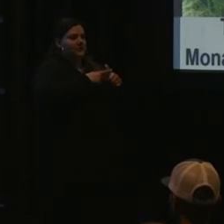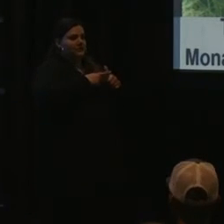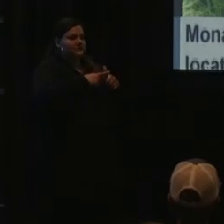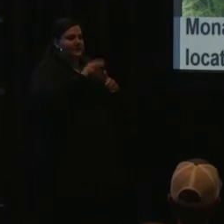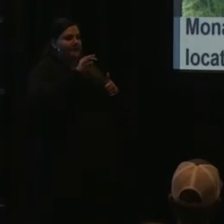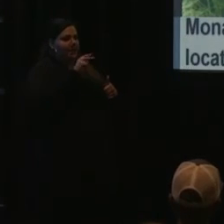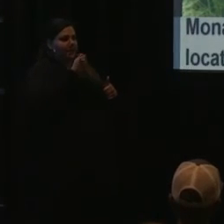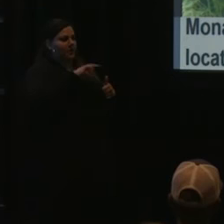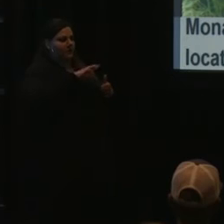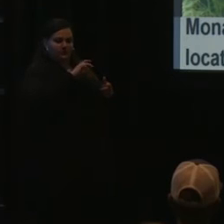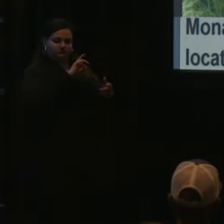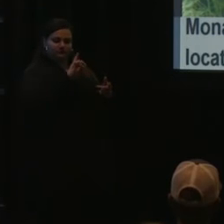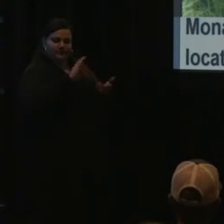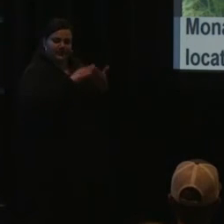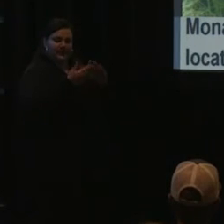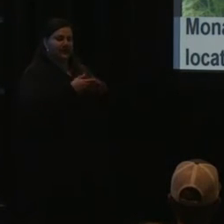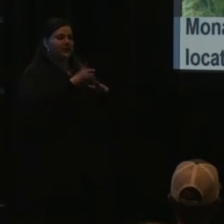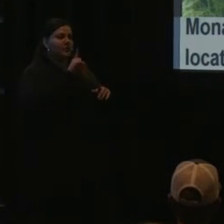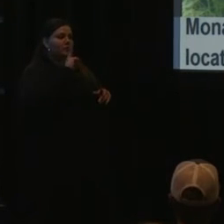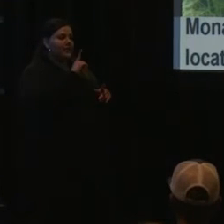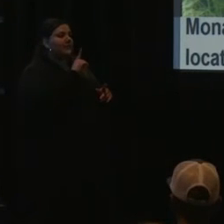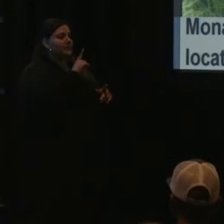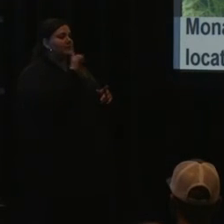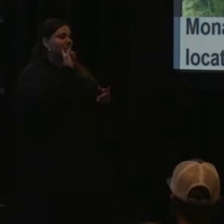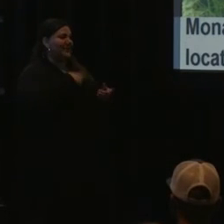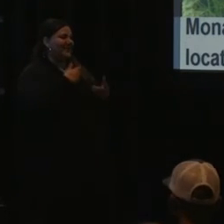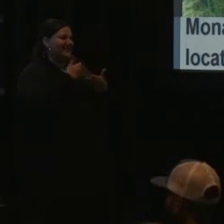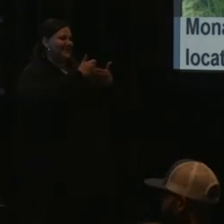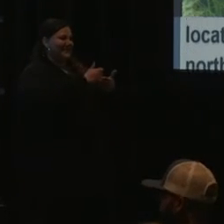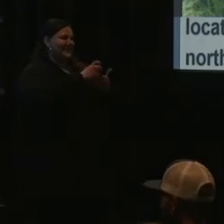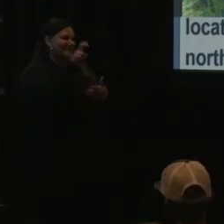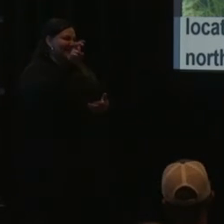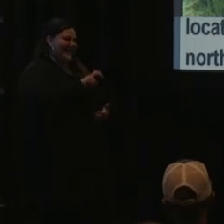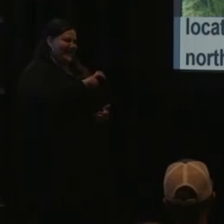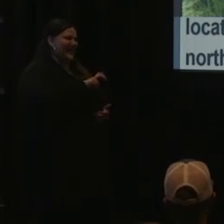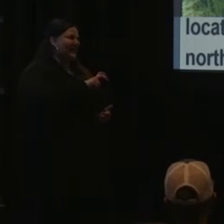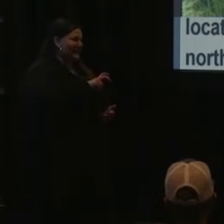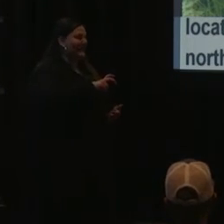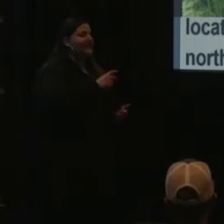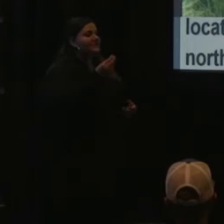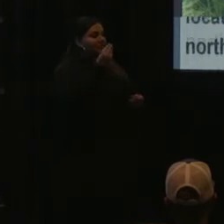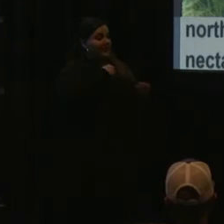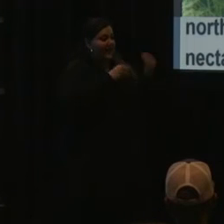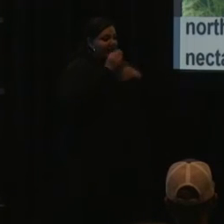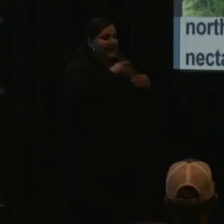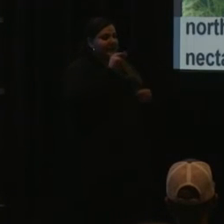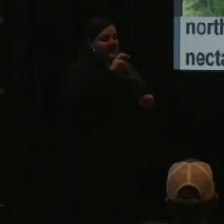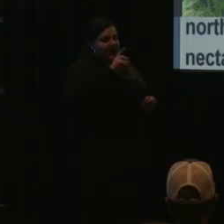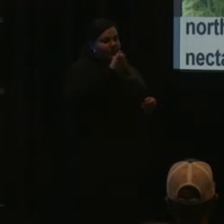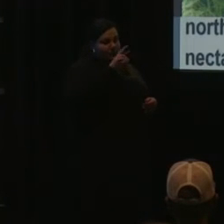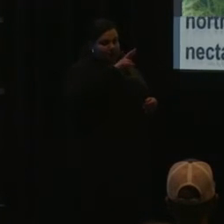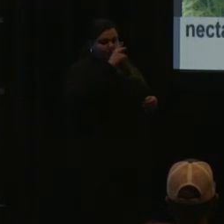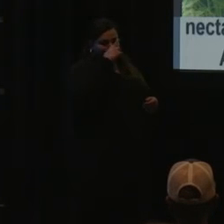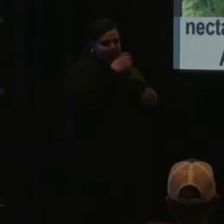their migration. As they move up, headed north through our area in the spring, they need nectar for energy, and